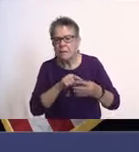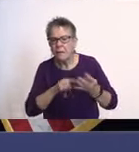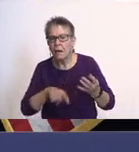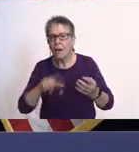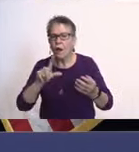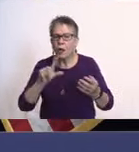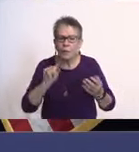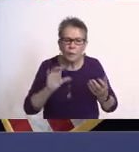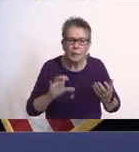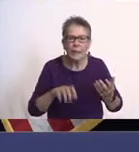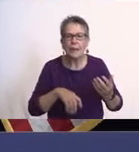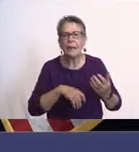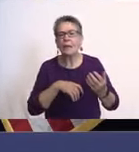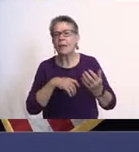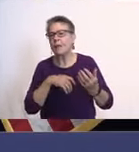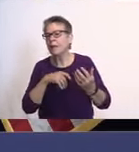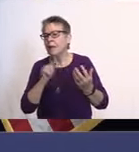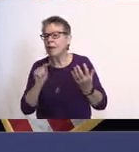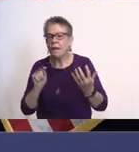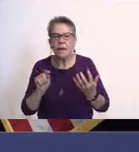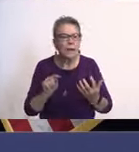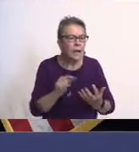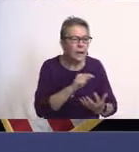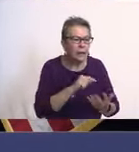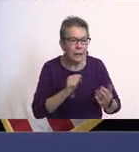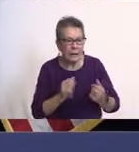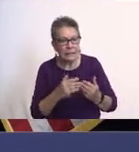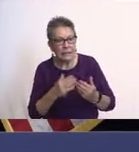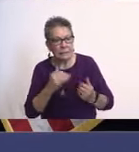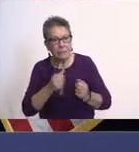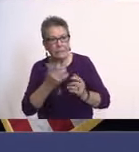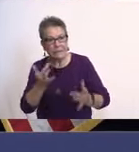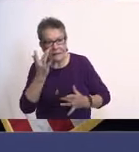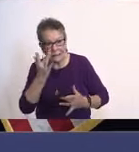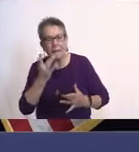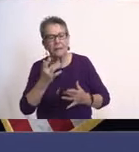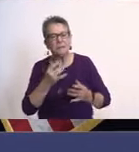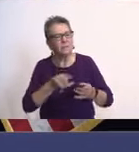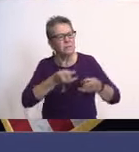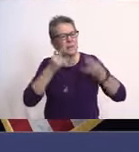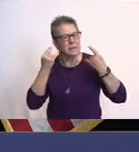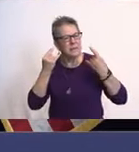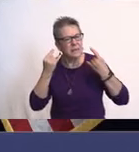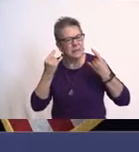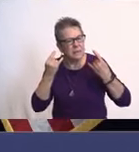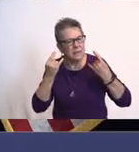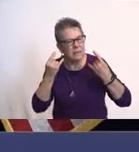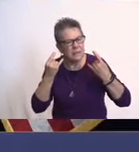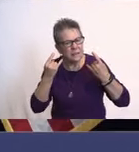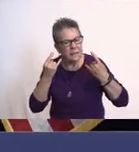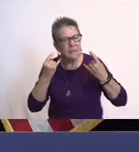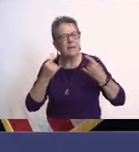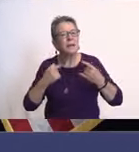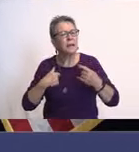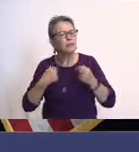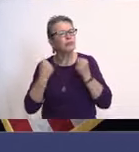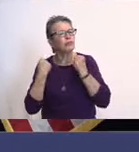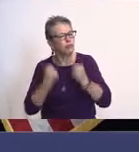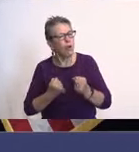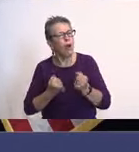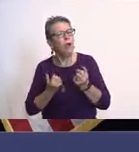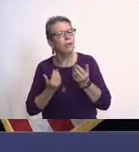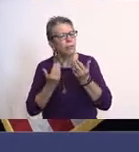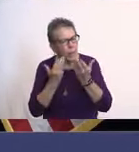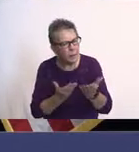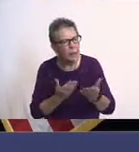vaccinated, there's no question that a mask worn has protected more lives than